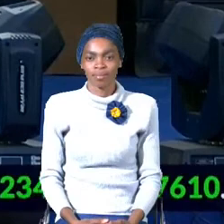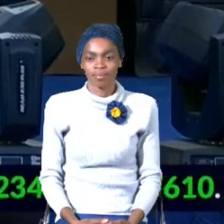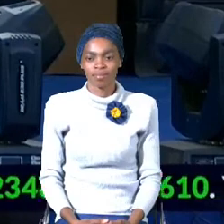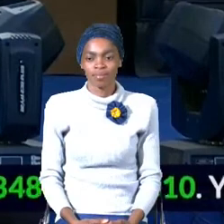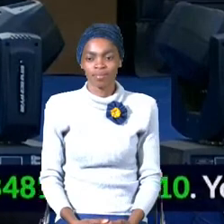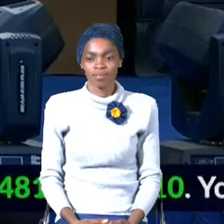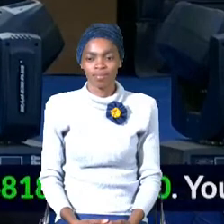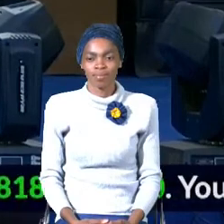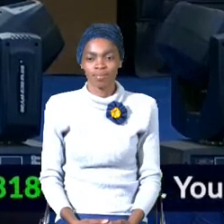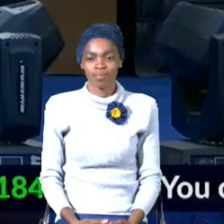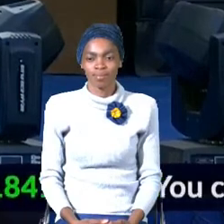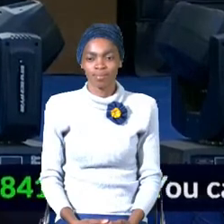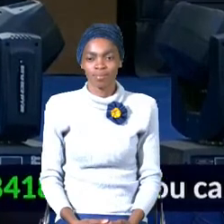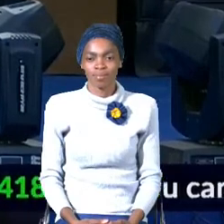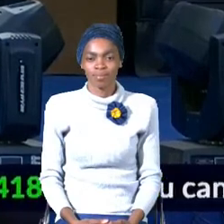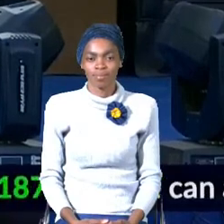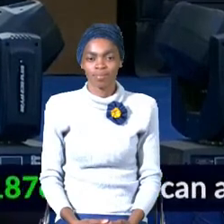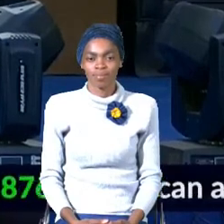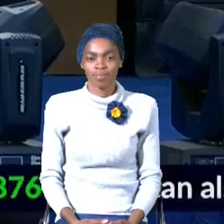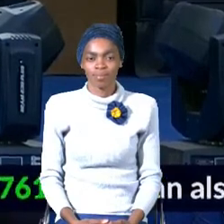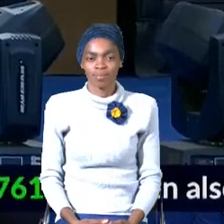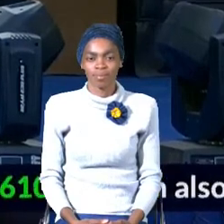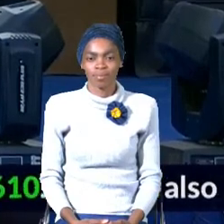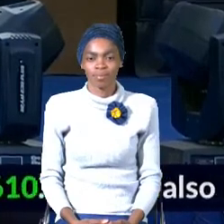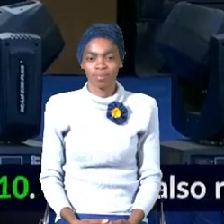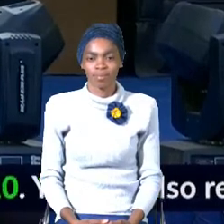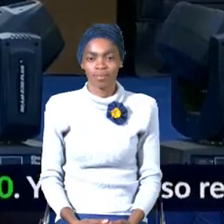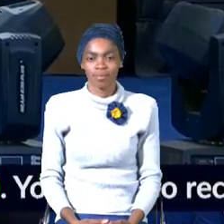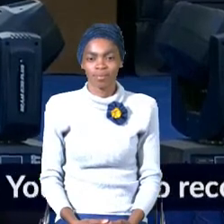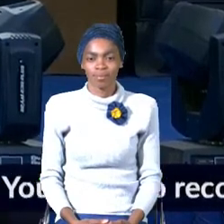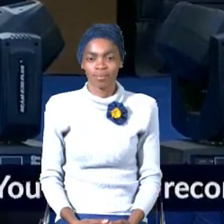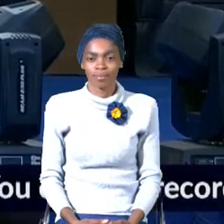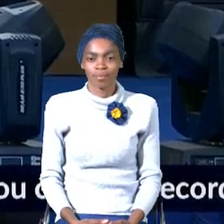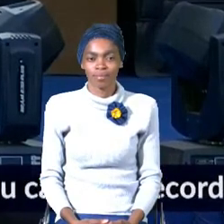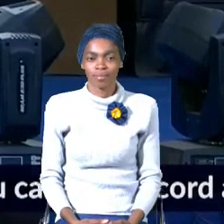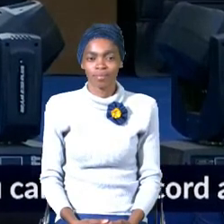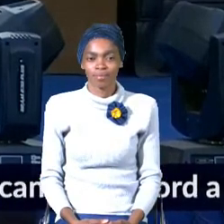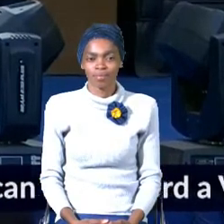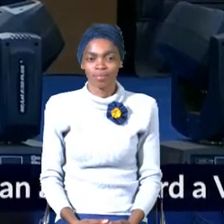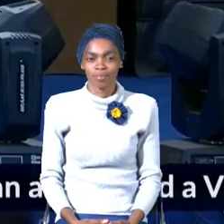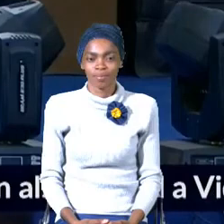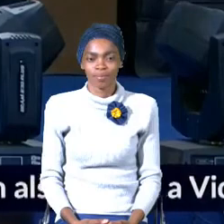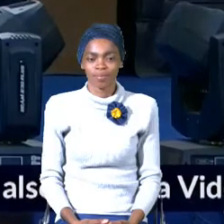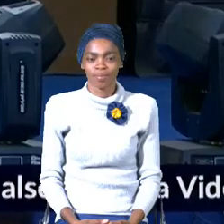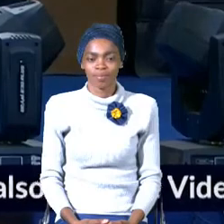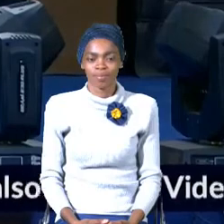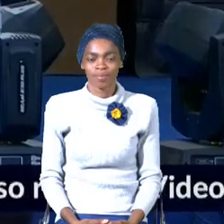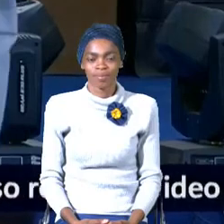But through the glory of the Lord, he has a testimony. Let's hear him out.